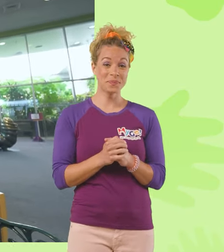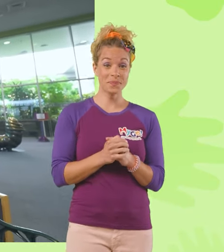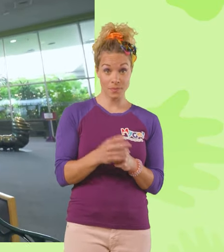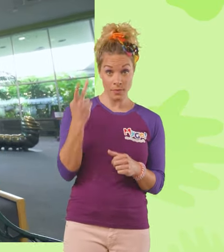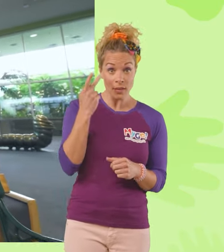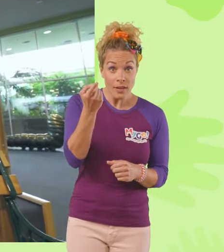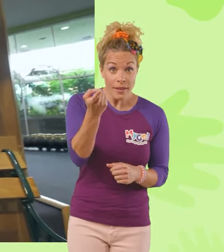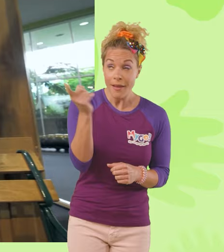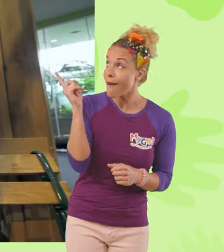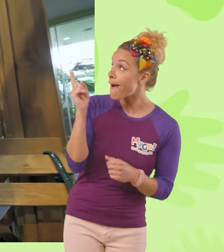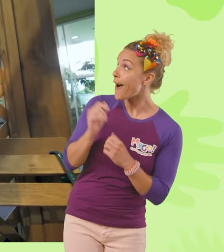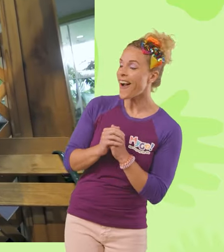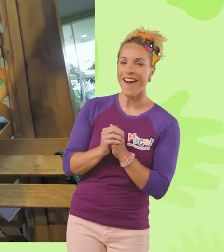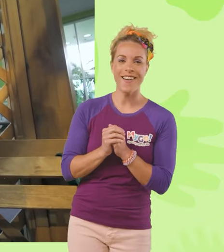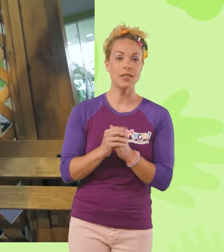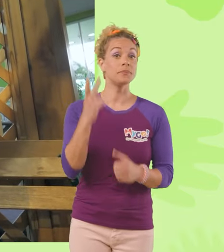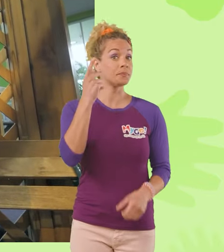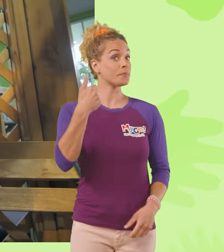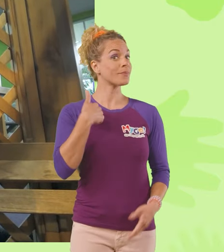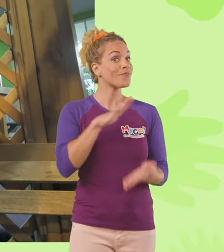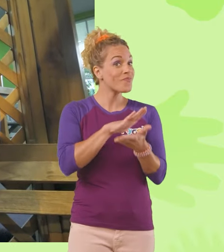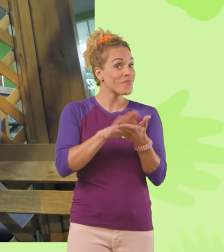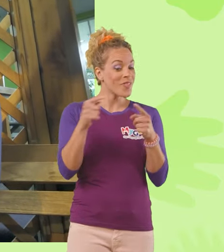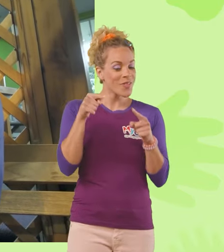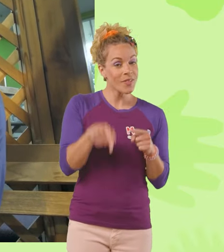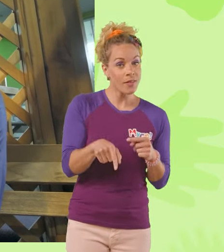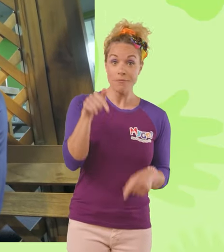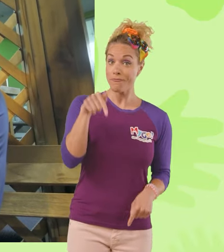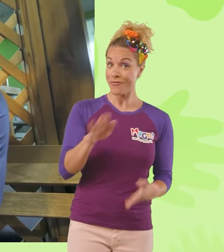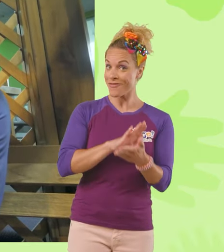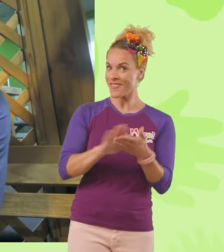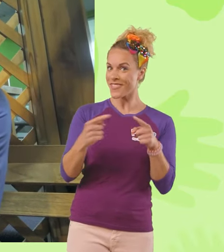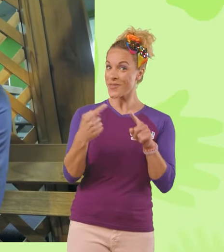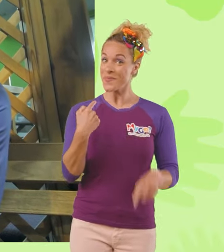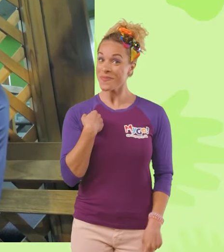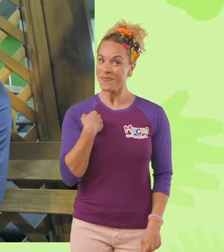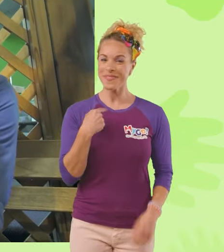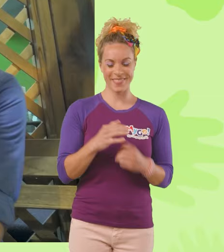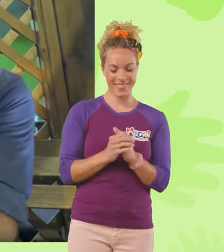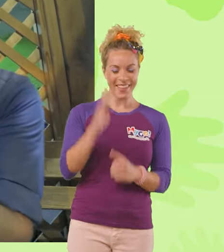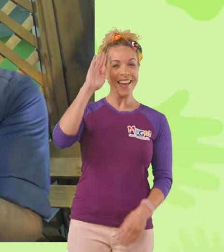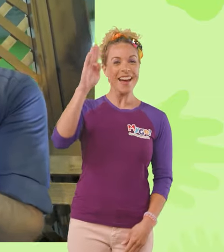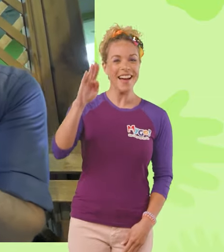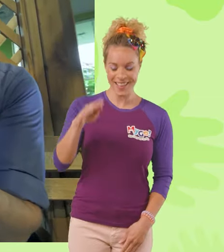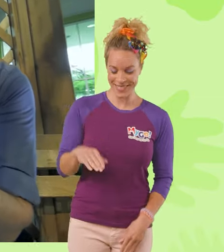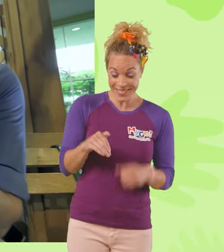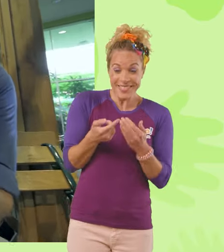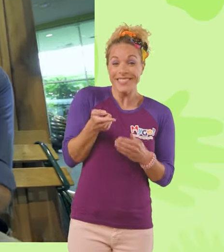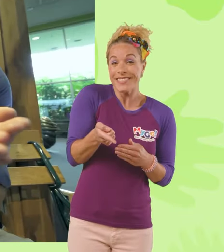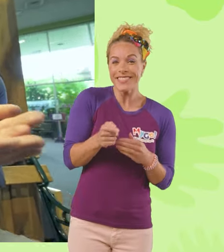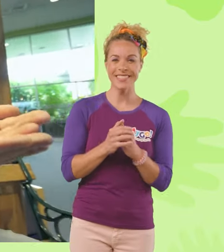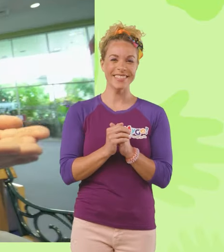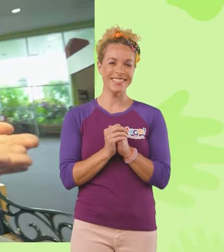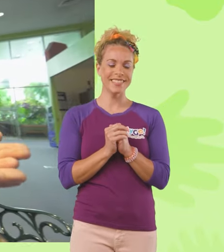Do you see it? See? I'm being nice to it and it's being nice to me. Hey! How are